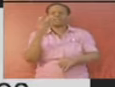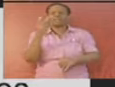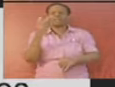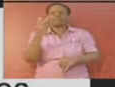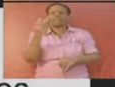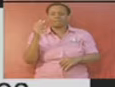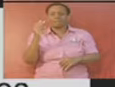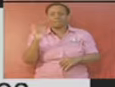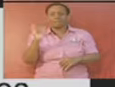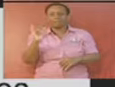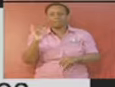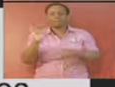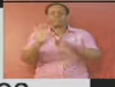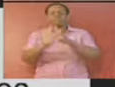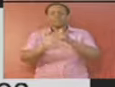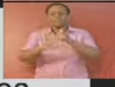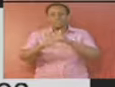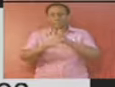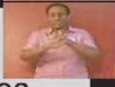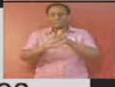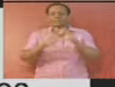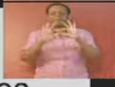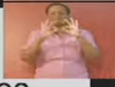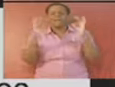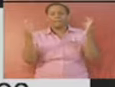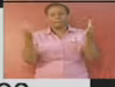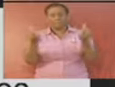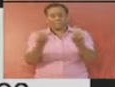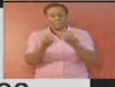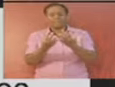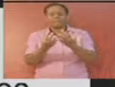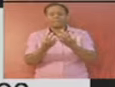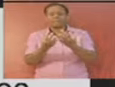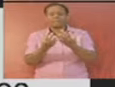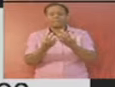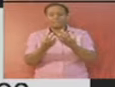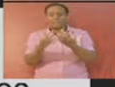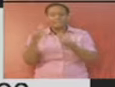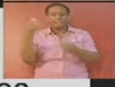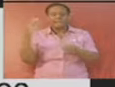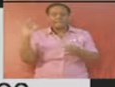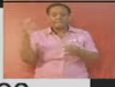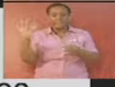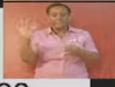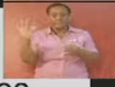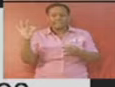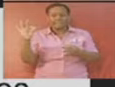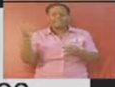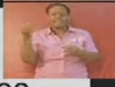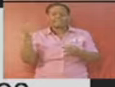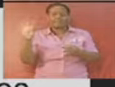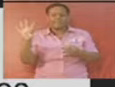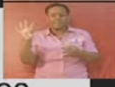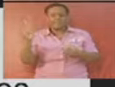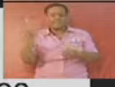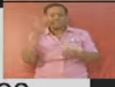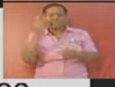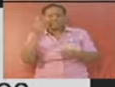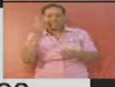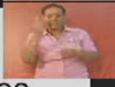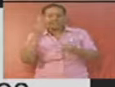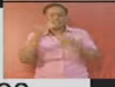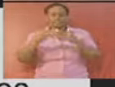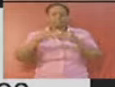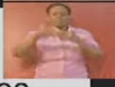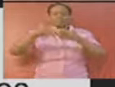In 1914, we saw the pertussis vaccine coming on stream. diphtheria quickly after 1926, and